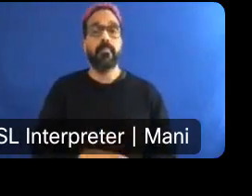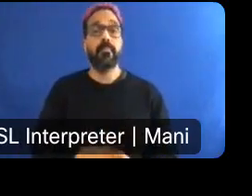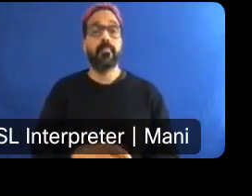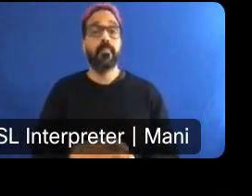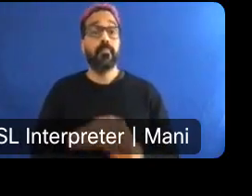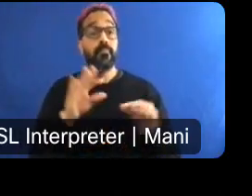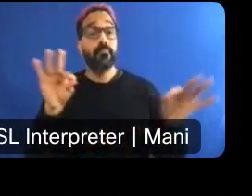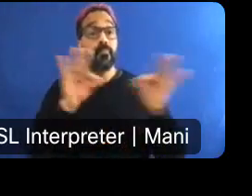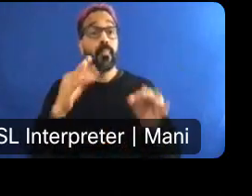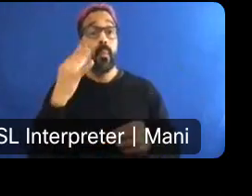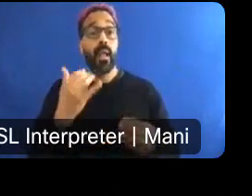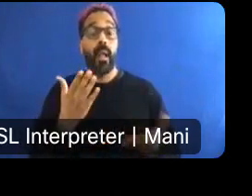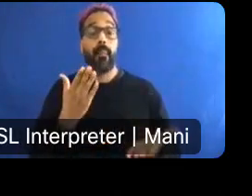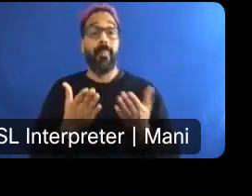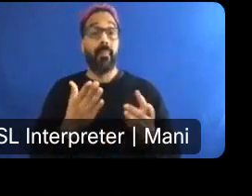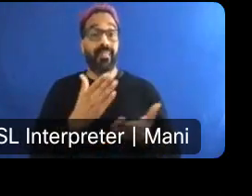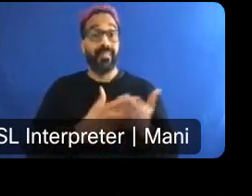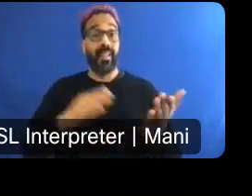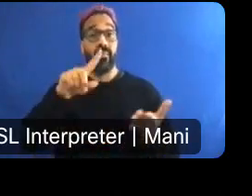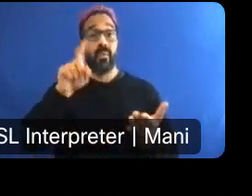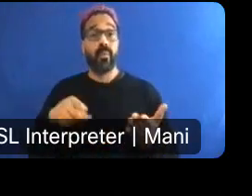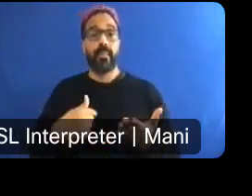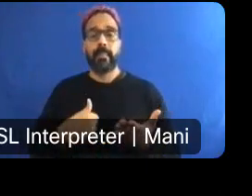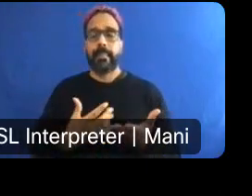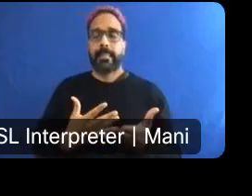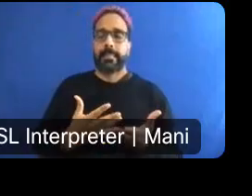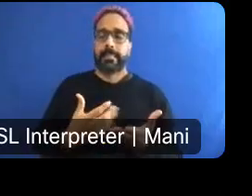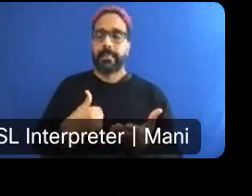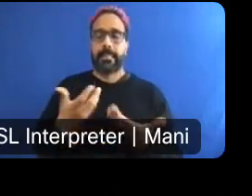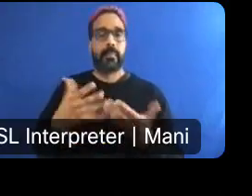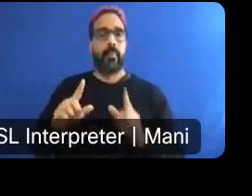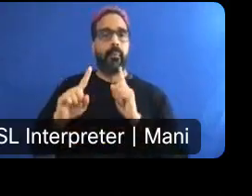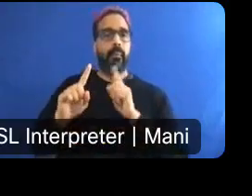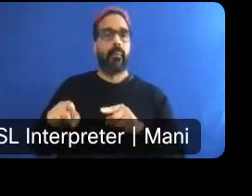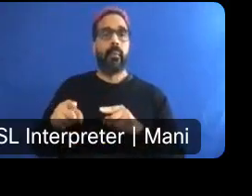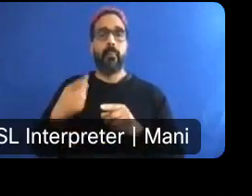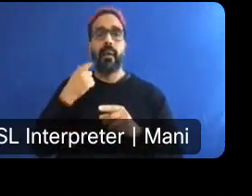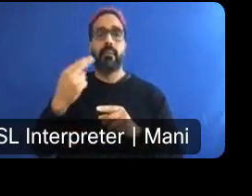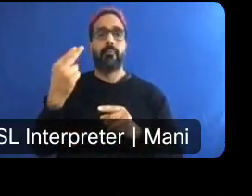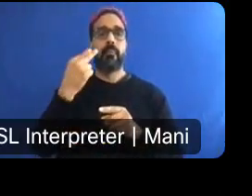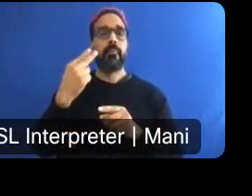not want to respond to certain questions in front of some people and may only feel comfortable with others.